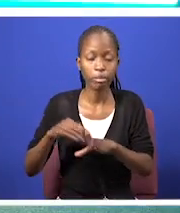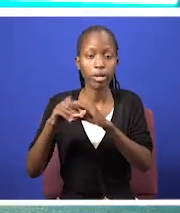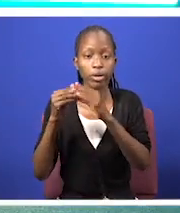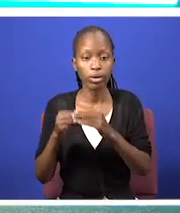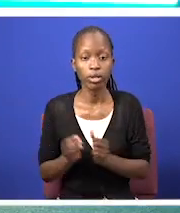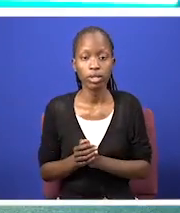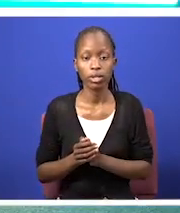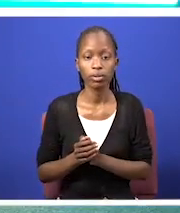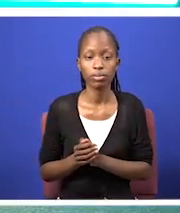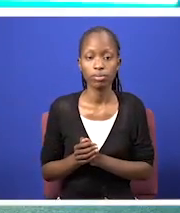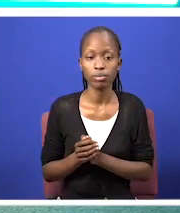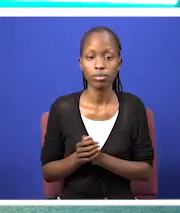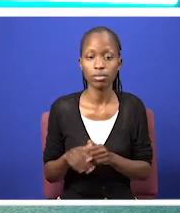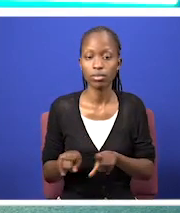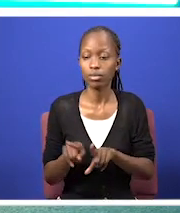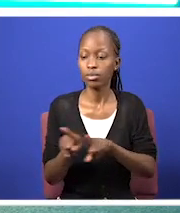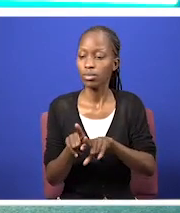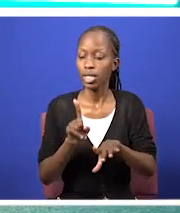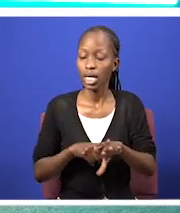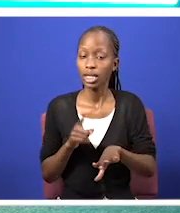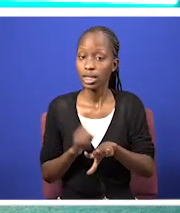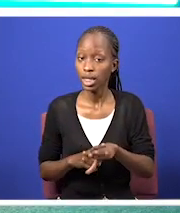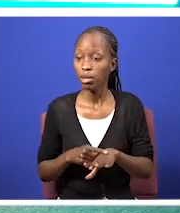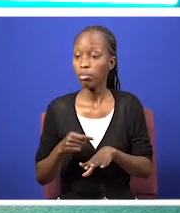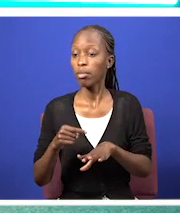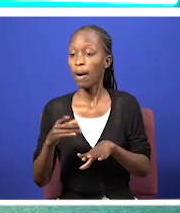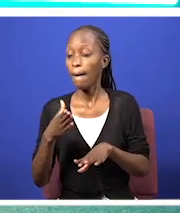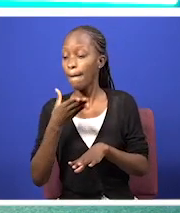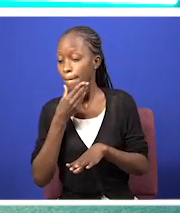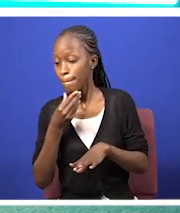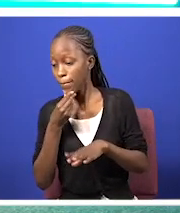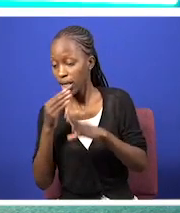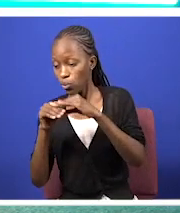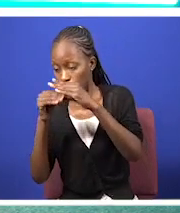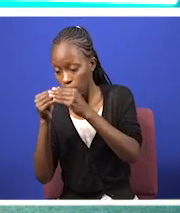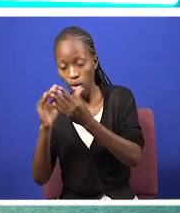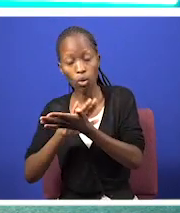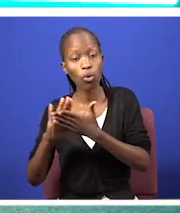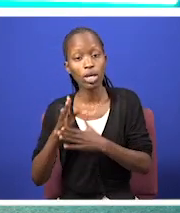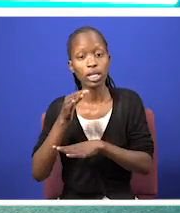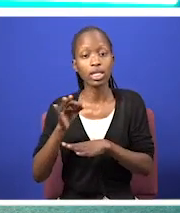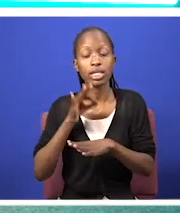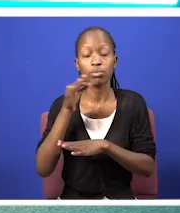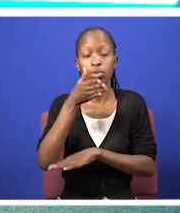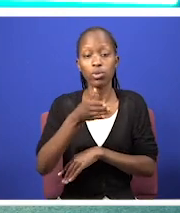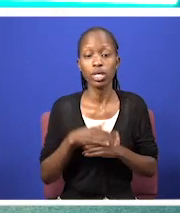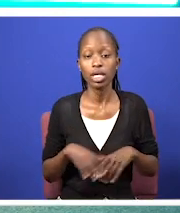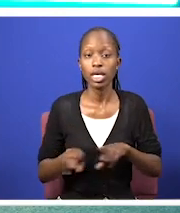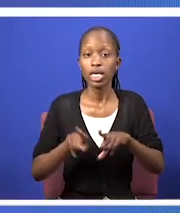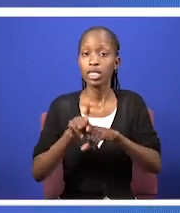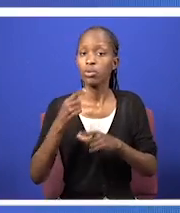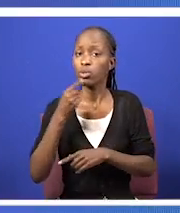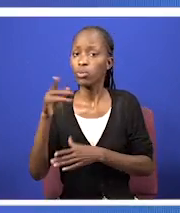that, even at the point on the sixth day when man was created. The Holy Spirit, we're